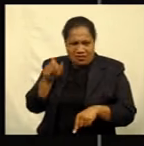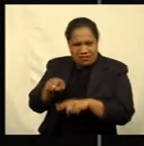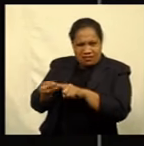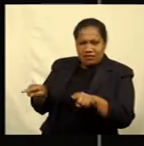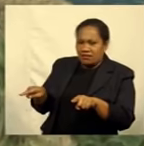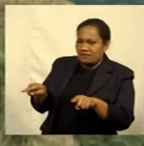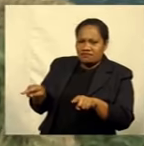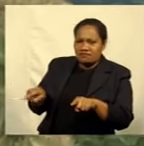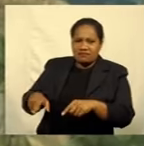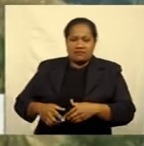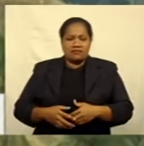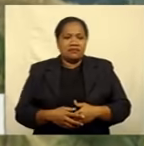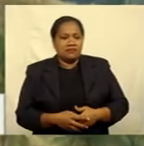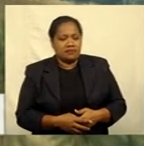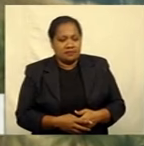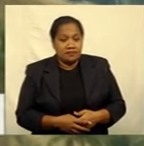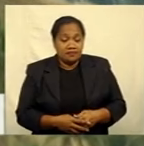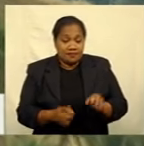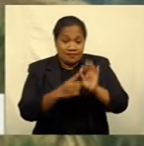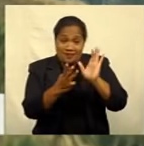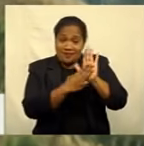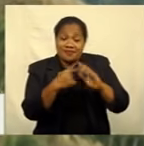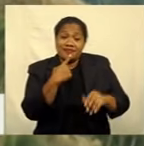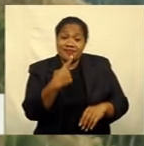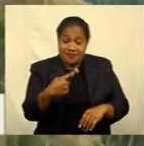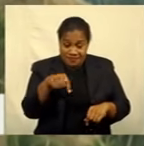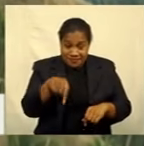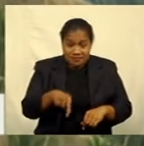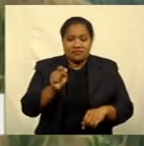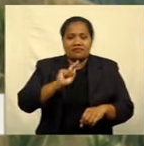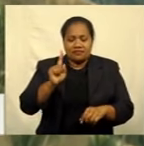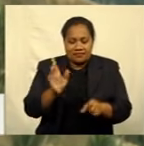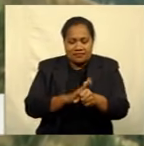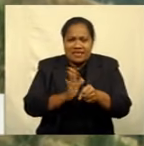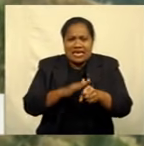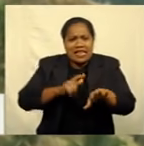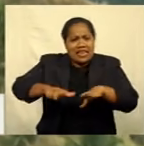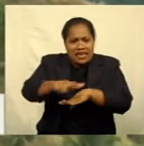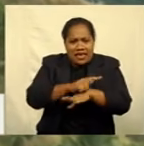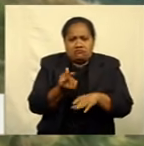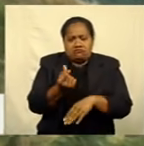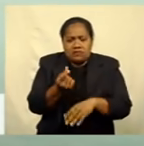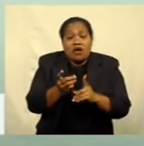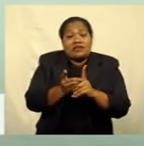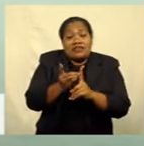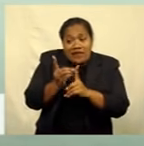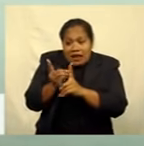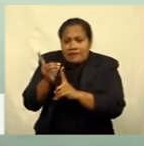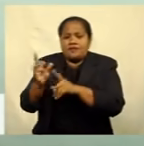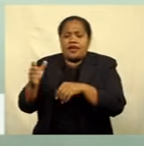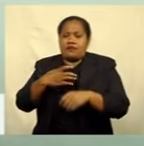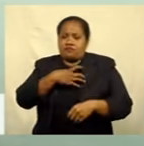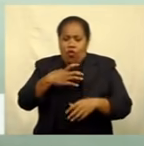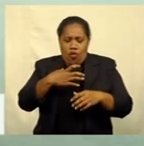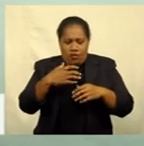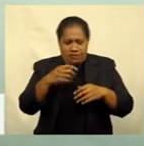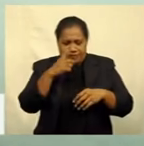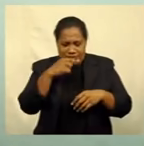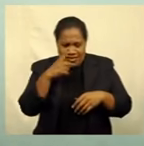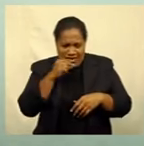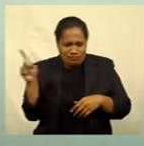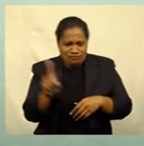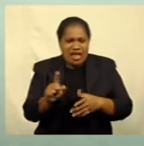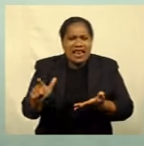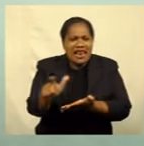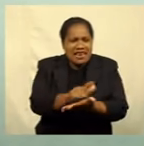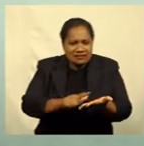Kumar reports. The Prime Minister says this makes land easier to develop and more attractive to lease, putting more money in the